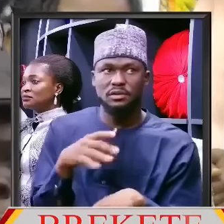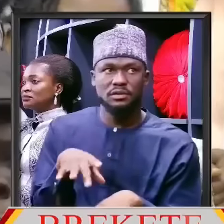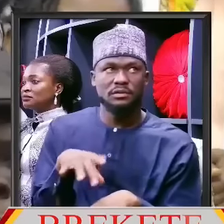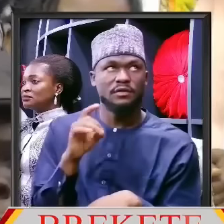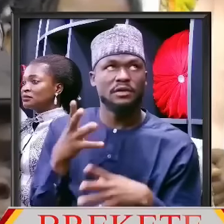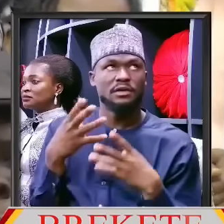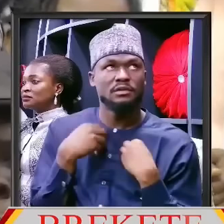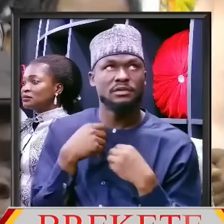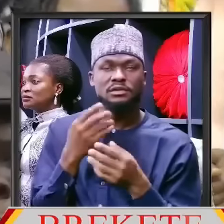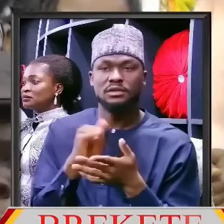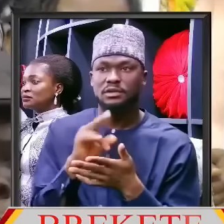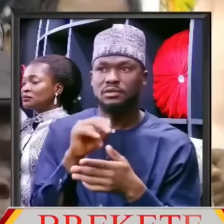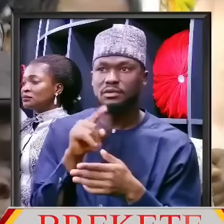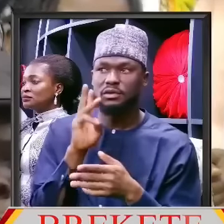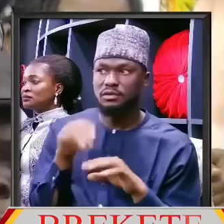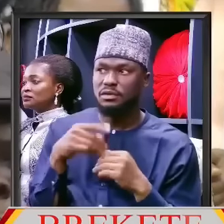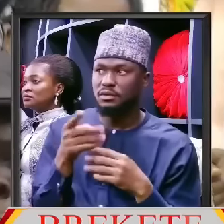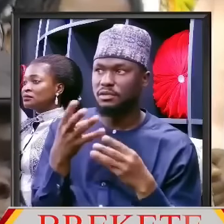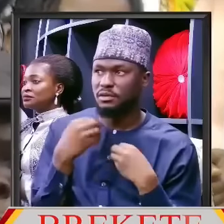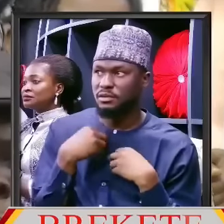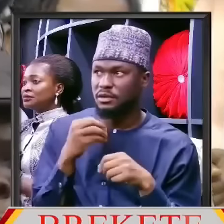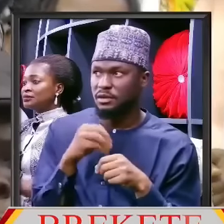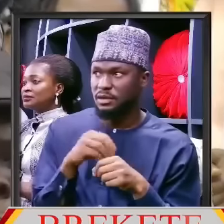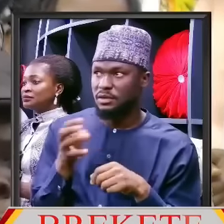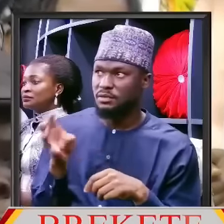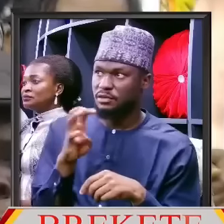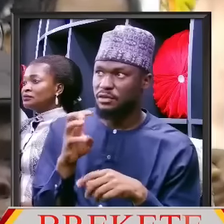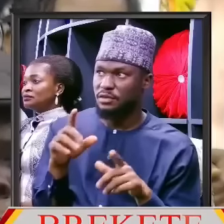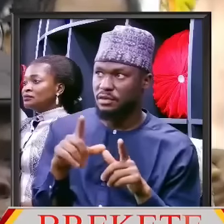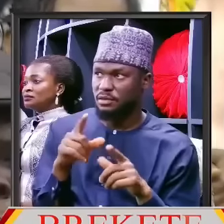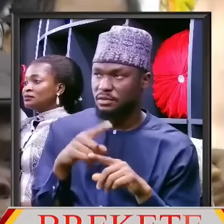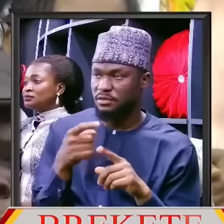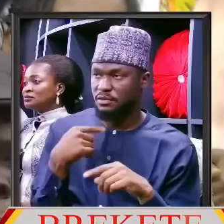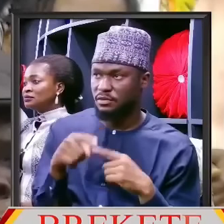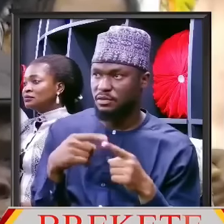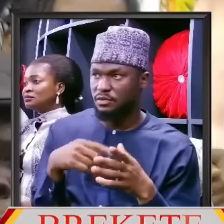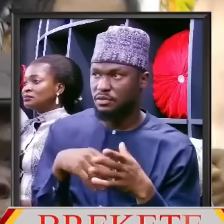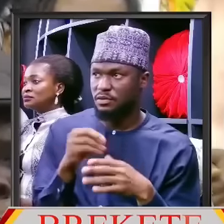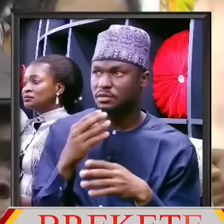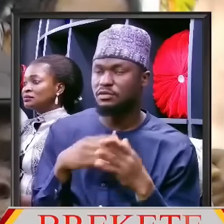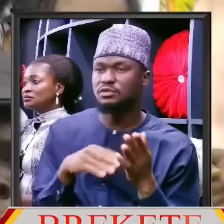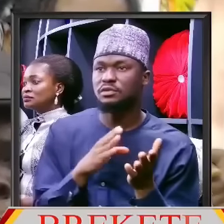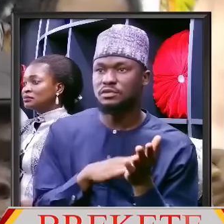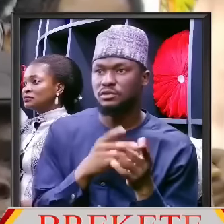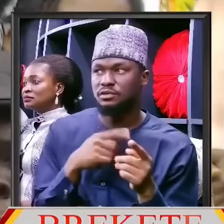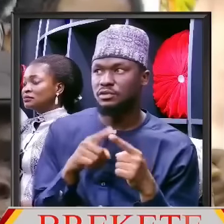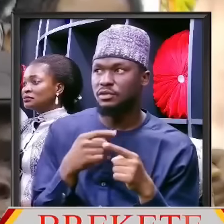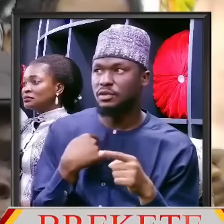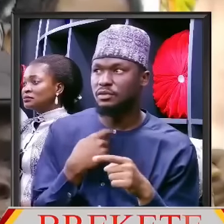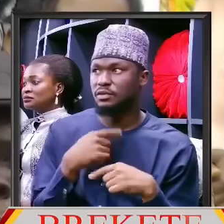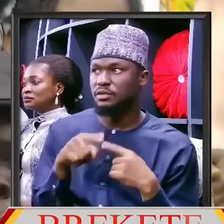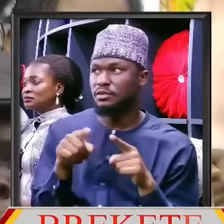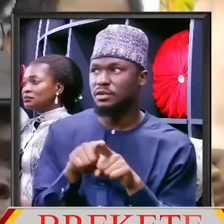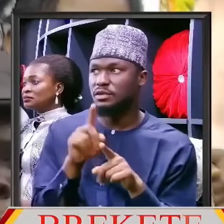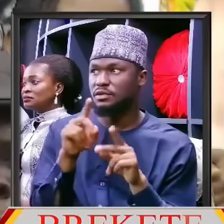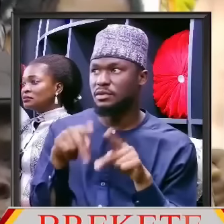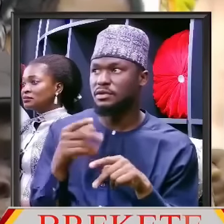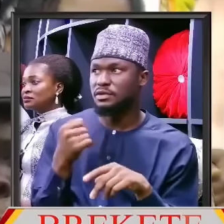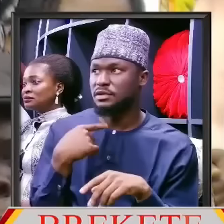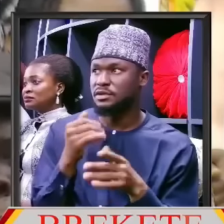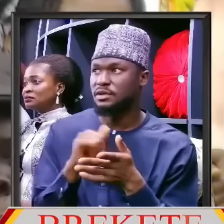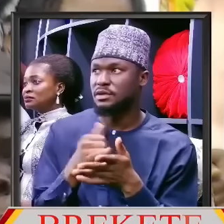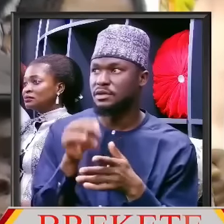give you admission in 400 level. Nobody, but we went out. So some schools, when we go as one person,